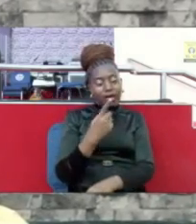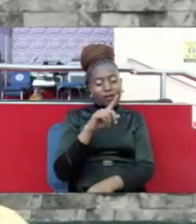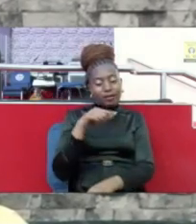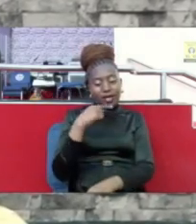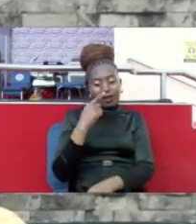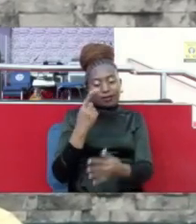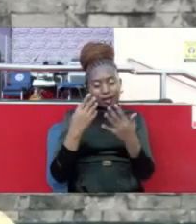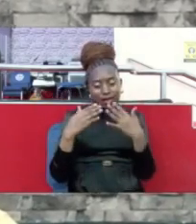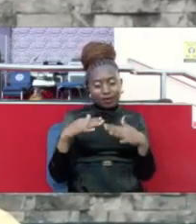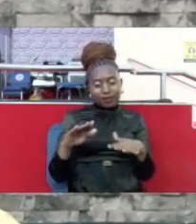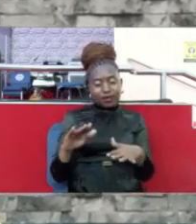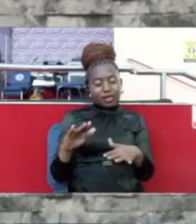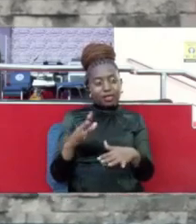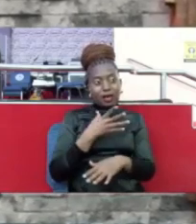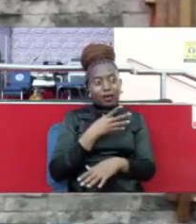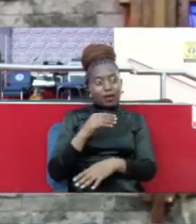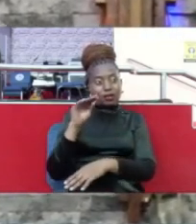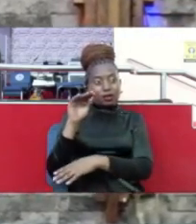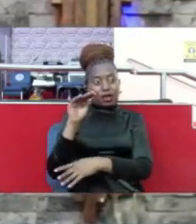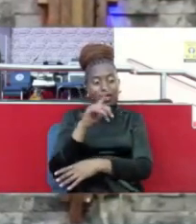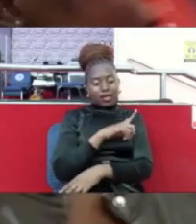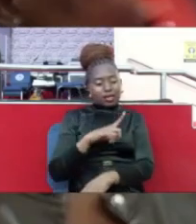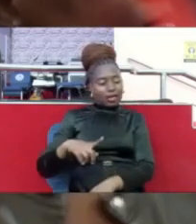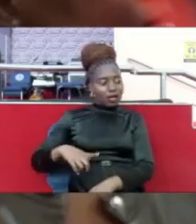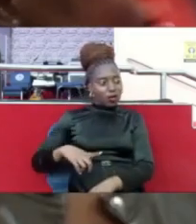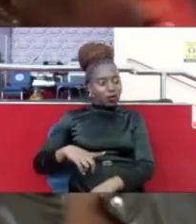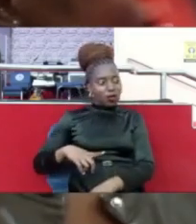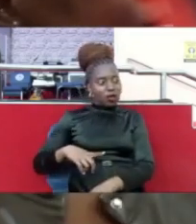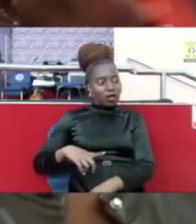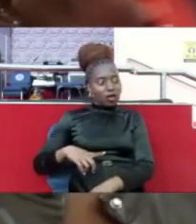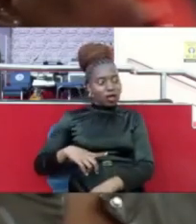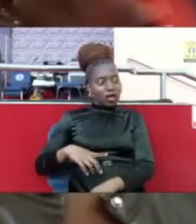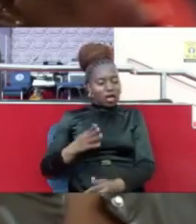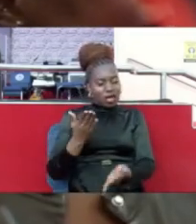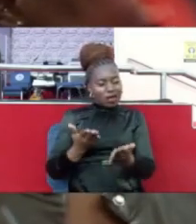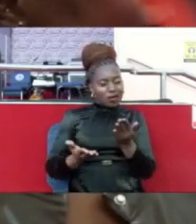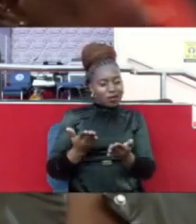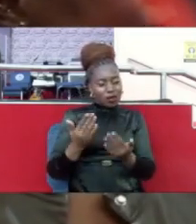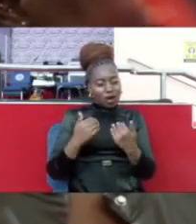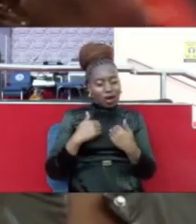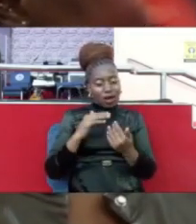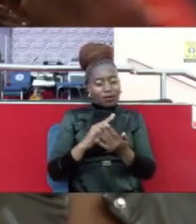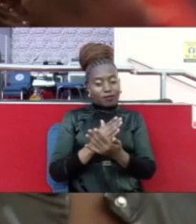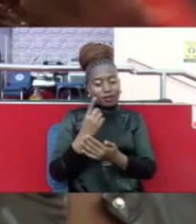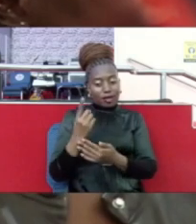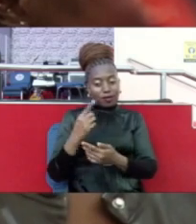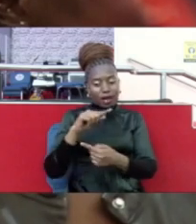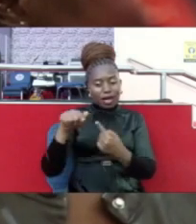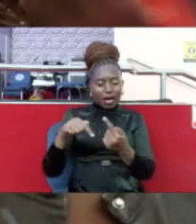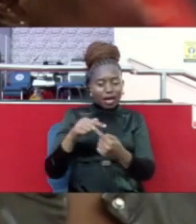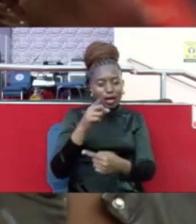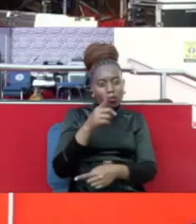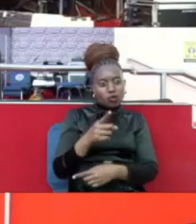you to ask the Lord, is there somebody around me, or where I live, or where I work,